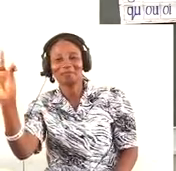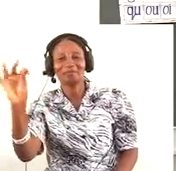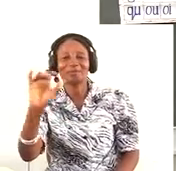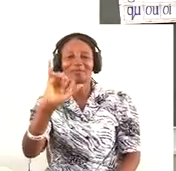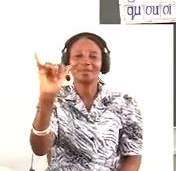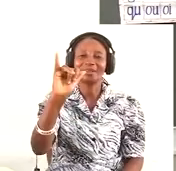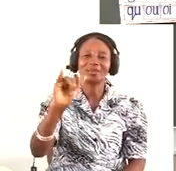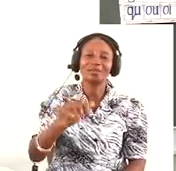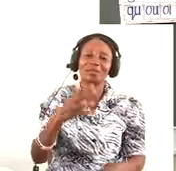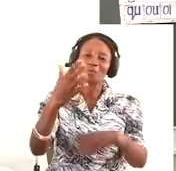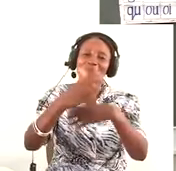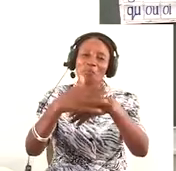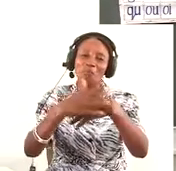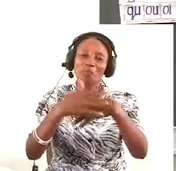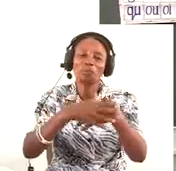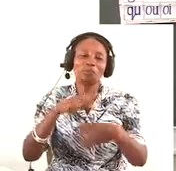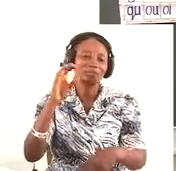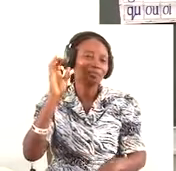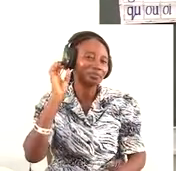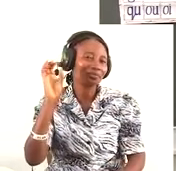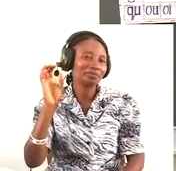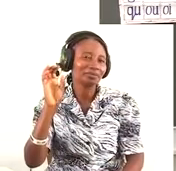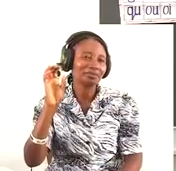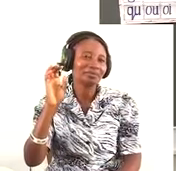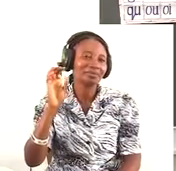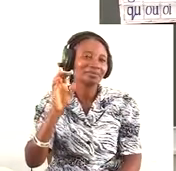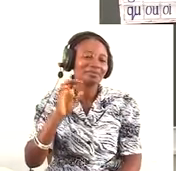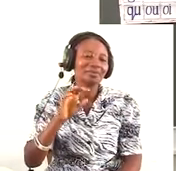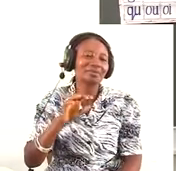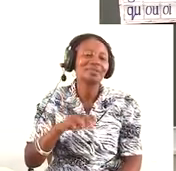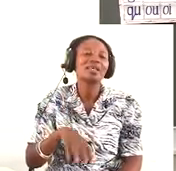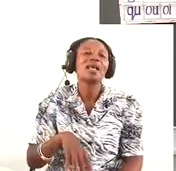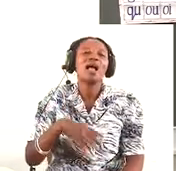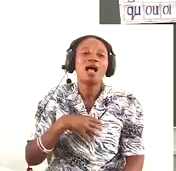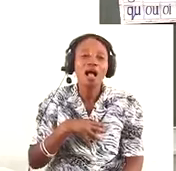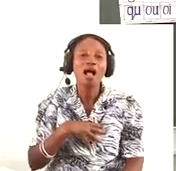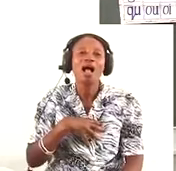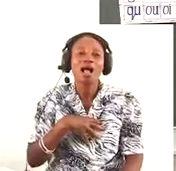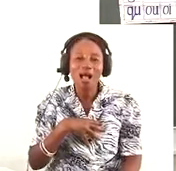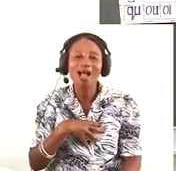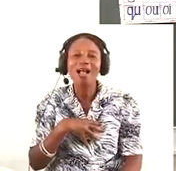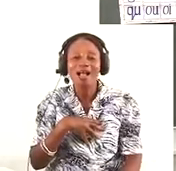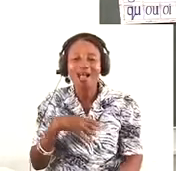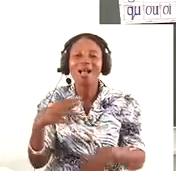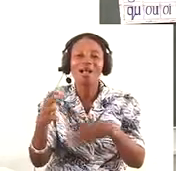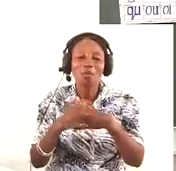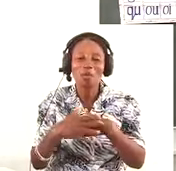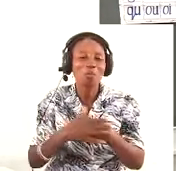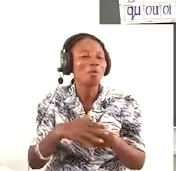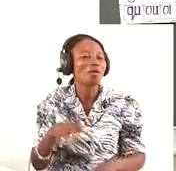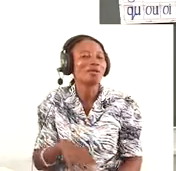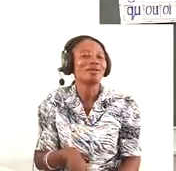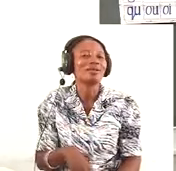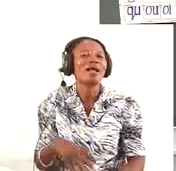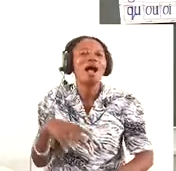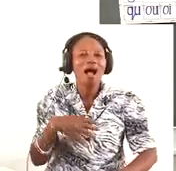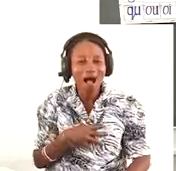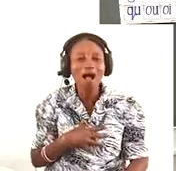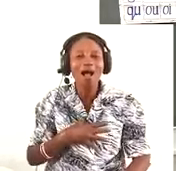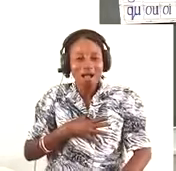which sound are you hearing? The sound is, which sound do most hear? Let's say it